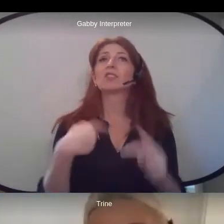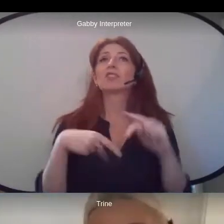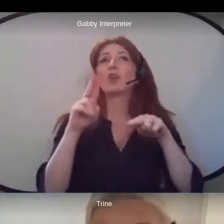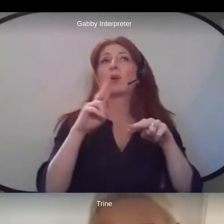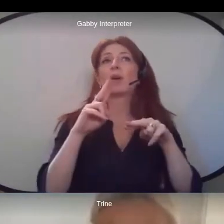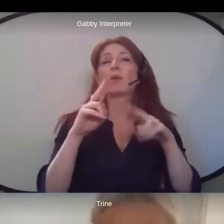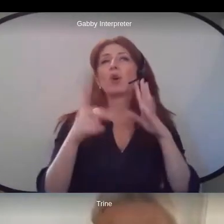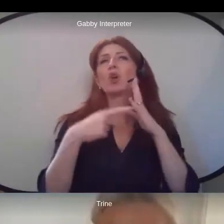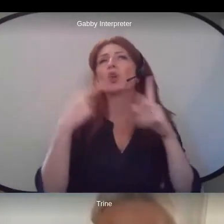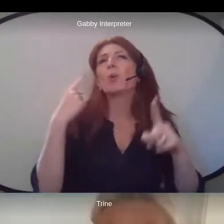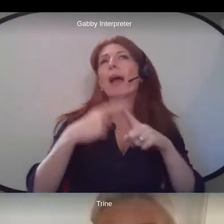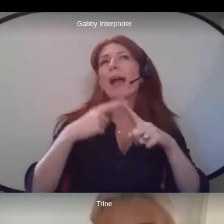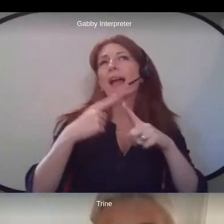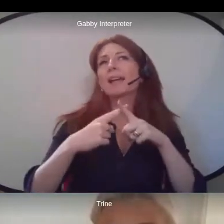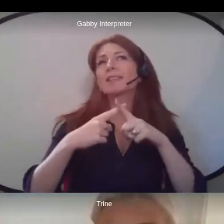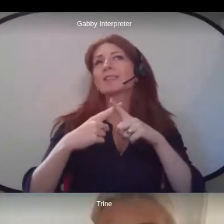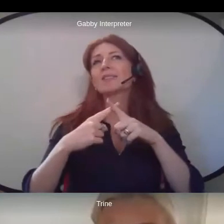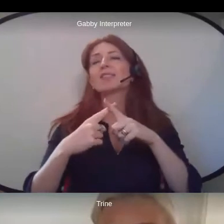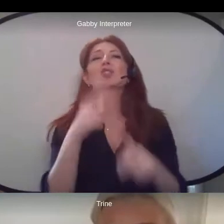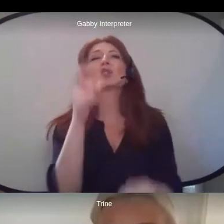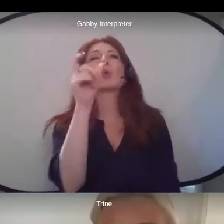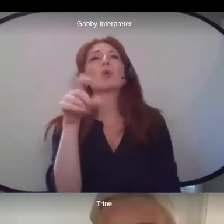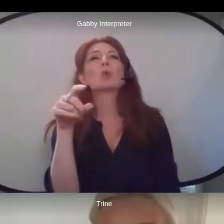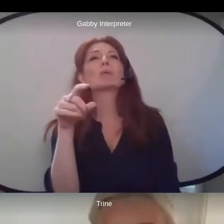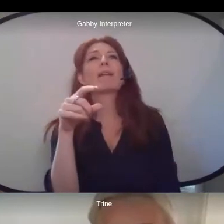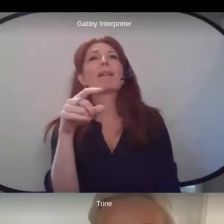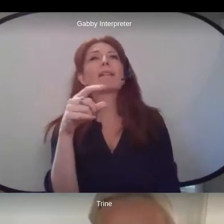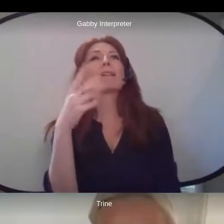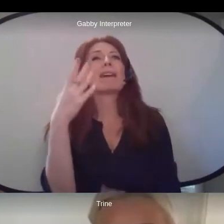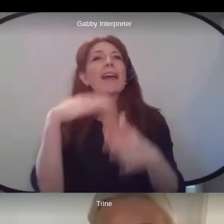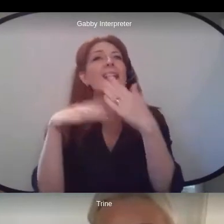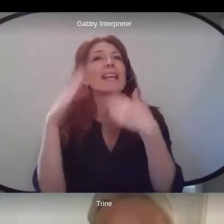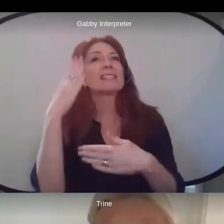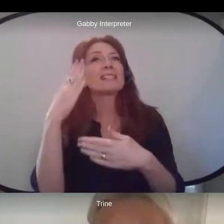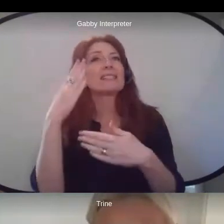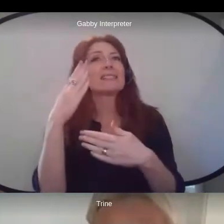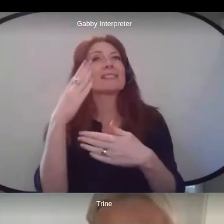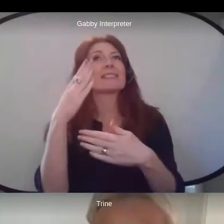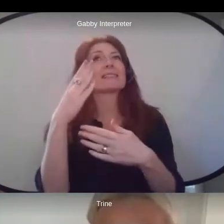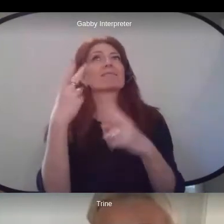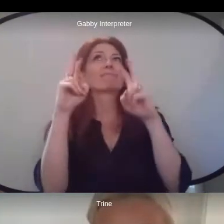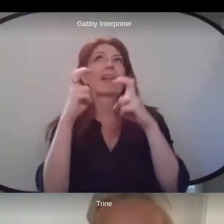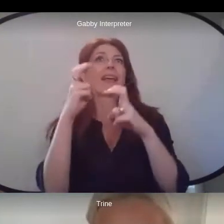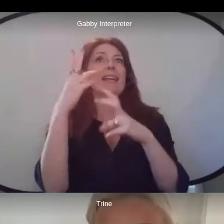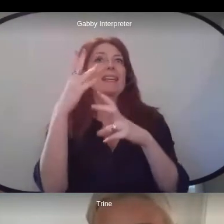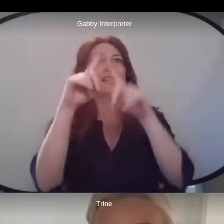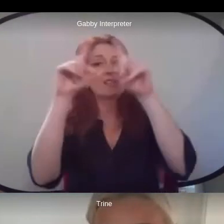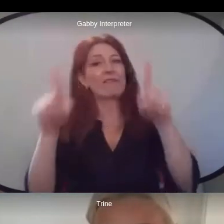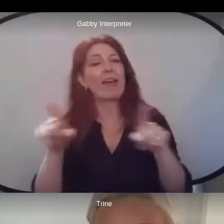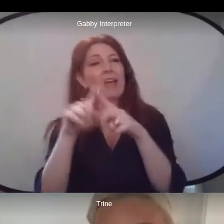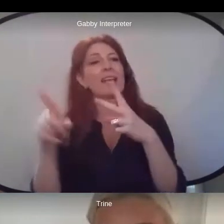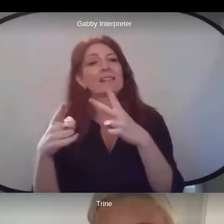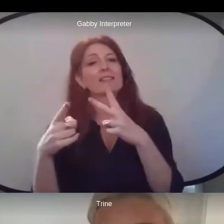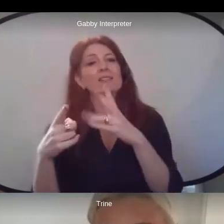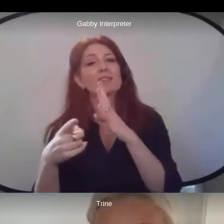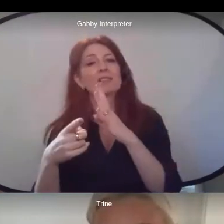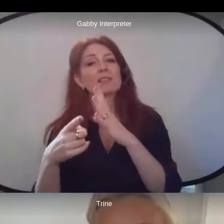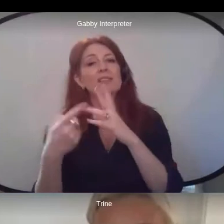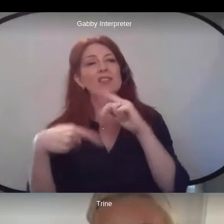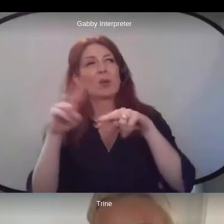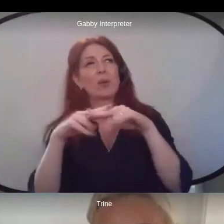we're talking about the user interface and the user interaction or the user experience within an app. So for anyone in the audience that, like me at some